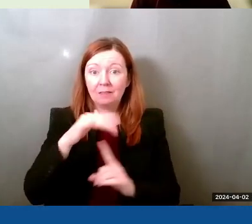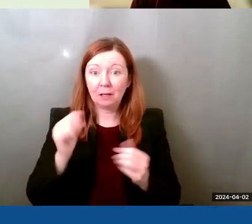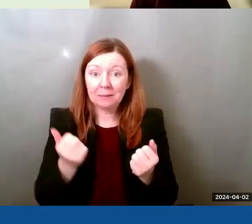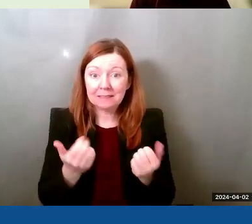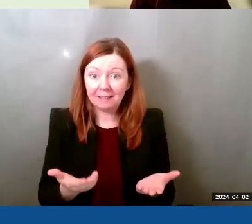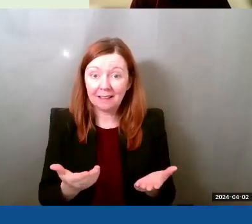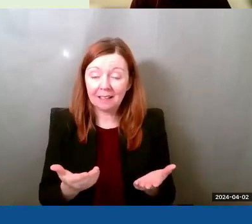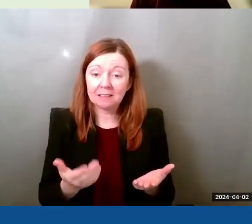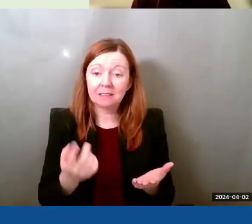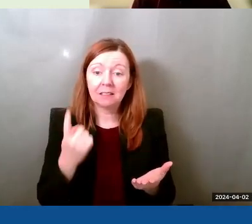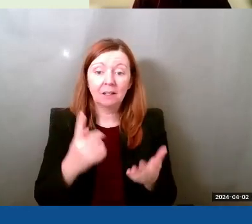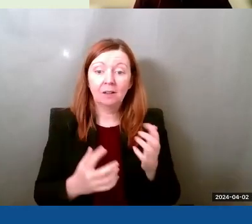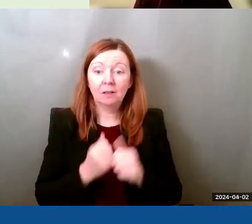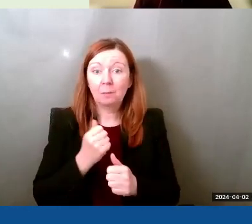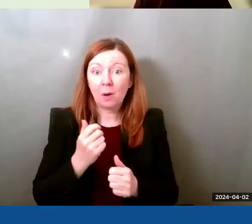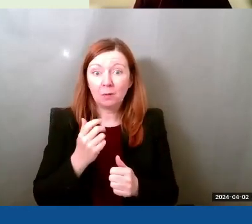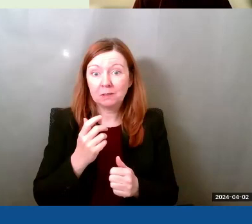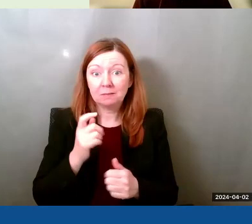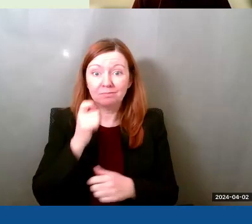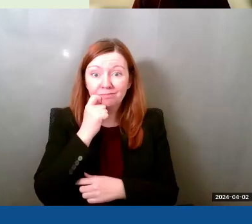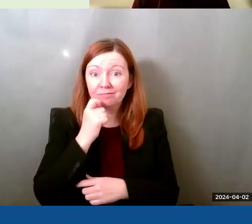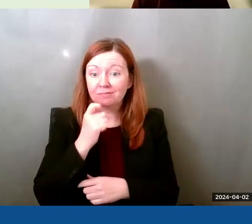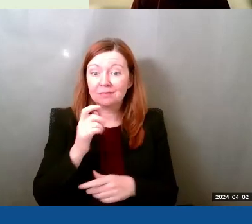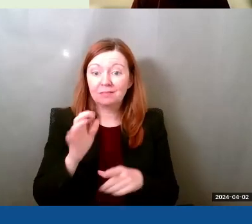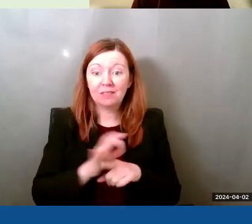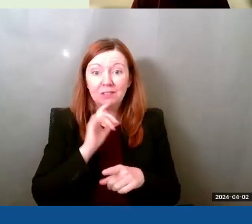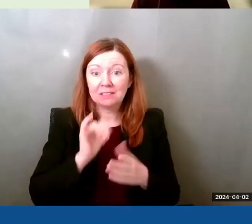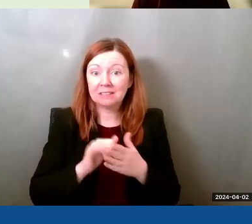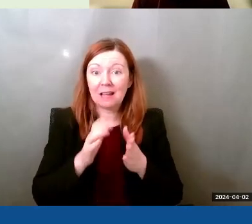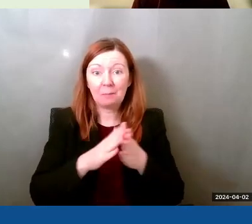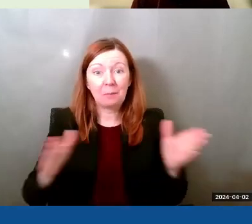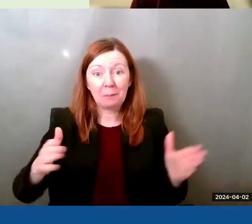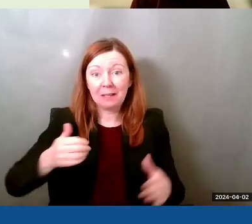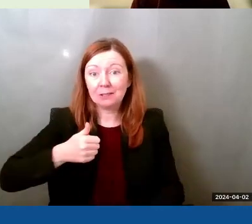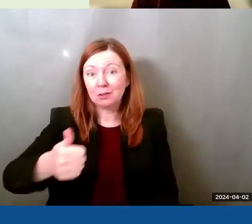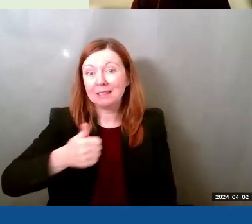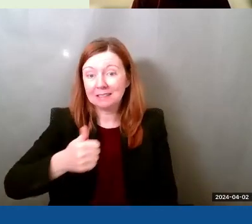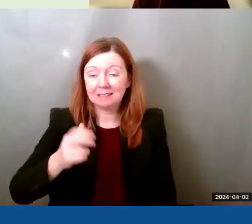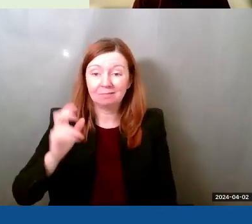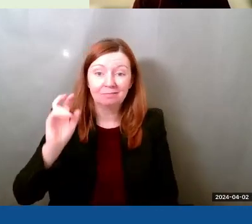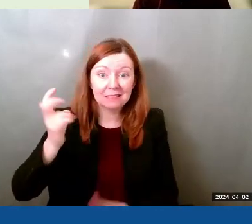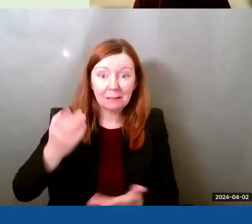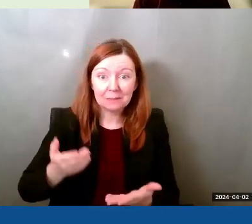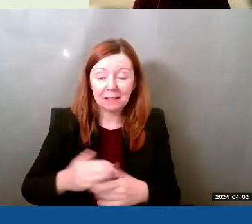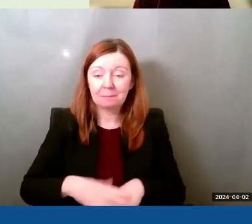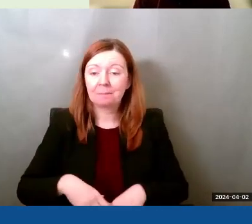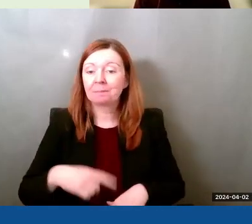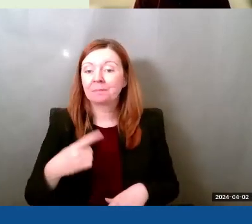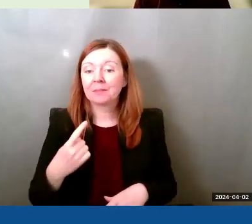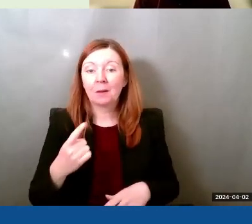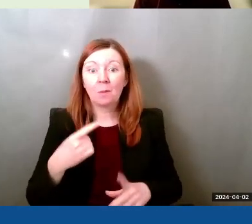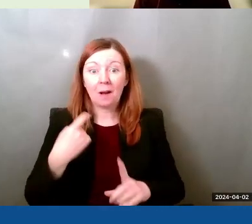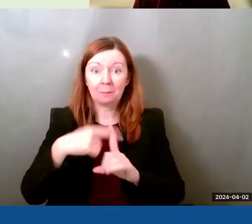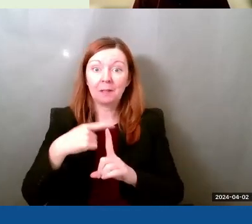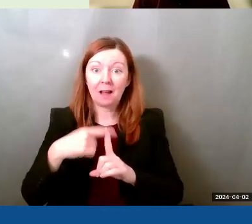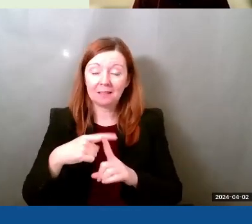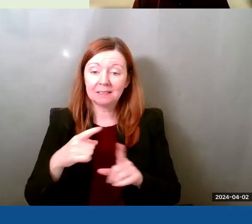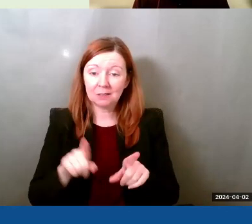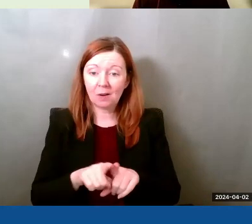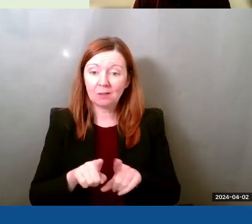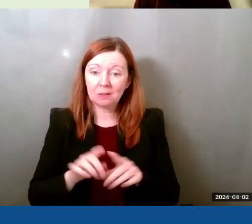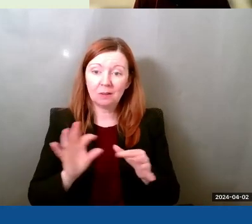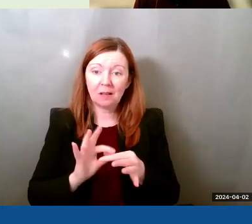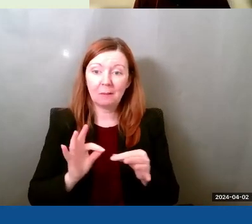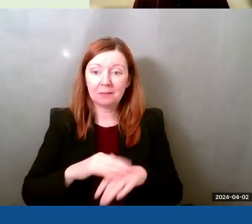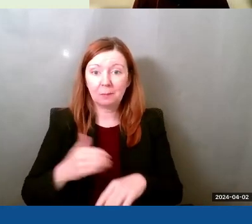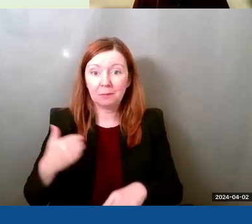this, one of the most attractive features is that public transit. Because I would note, one of the pluses also commented